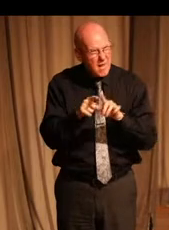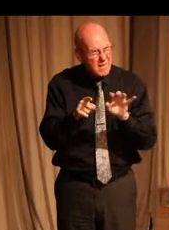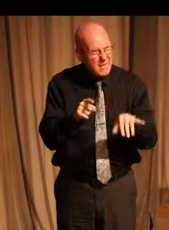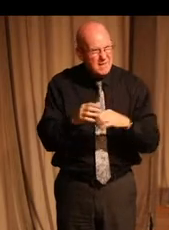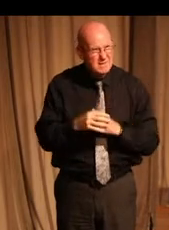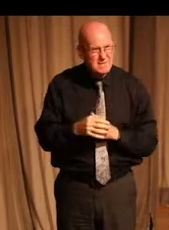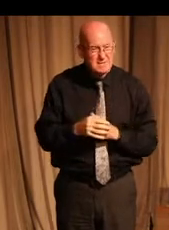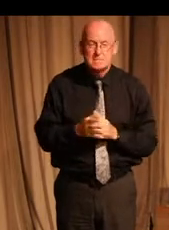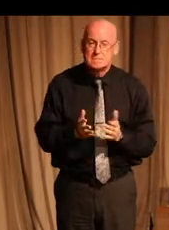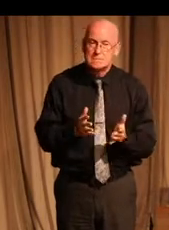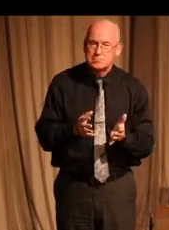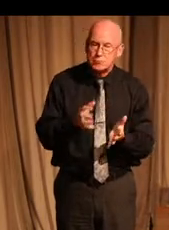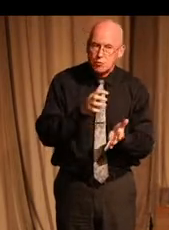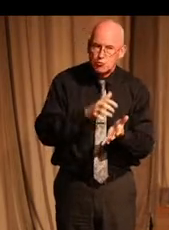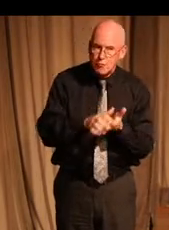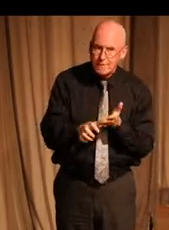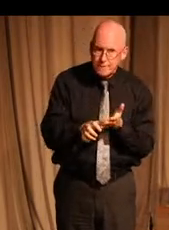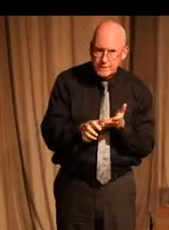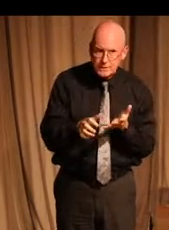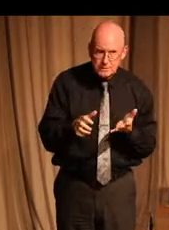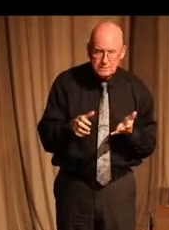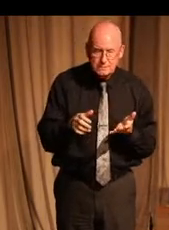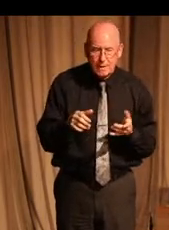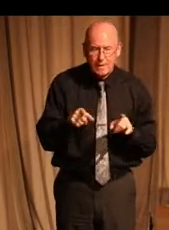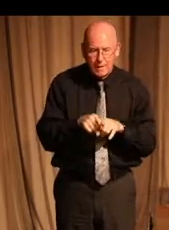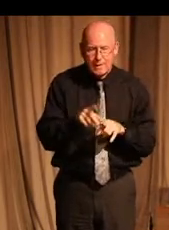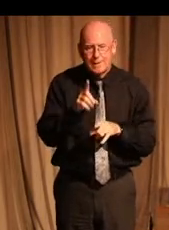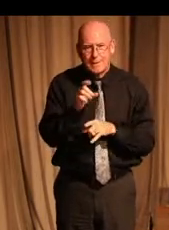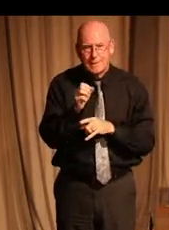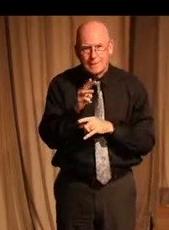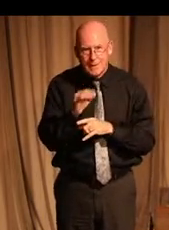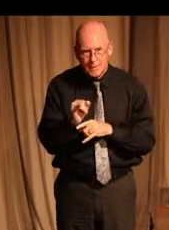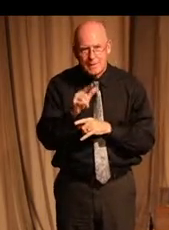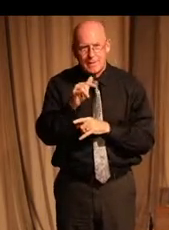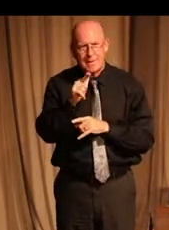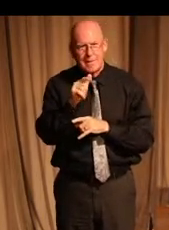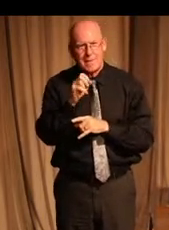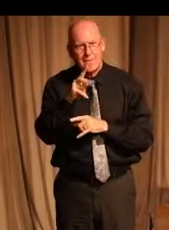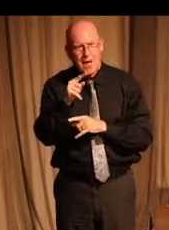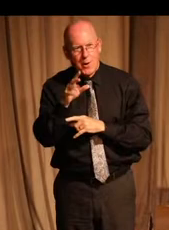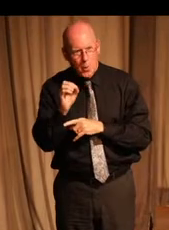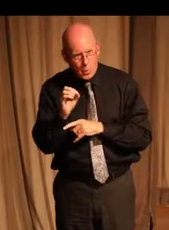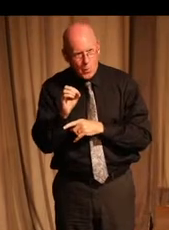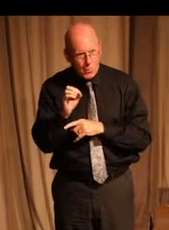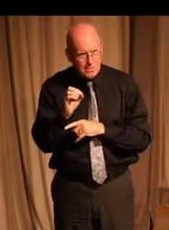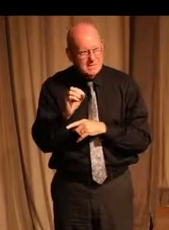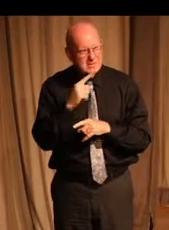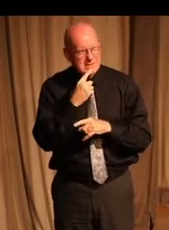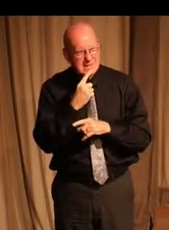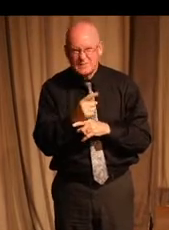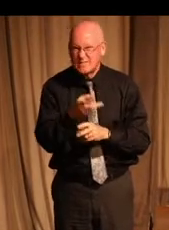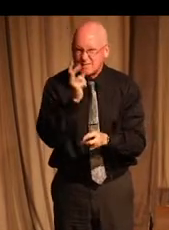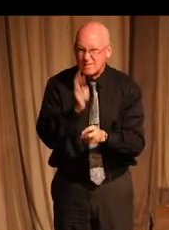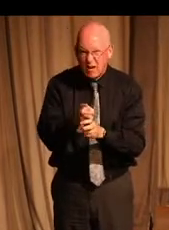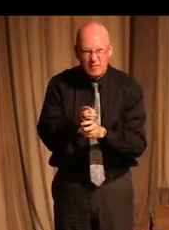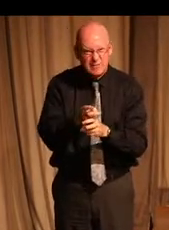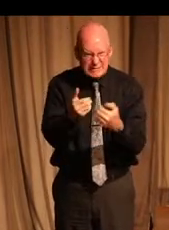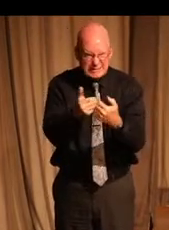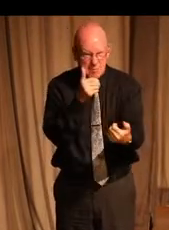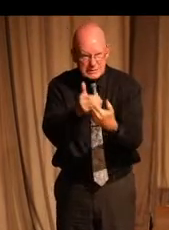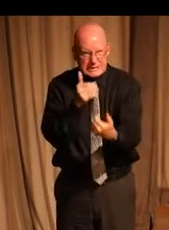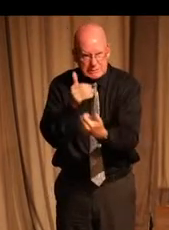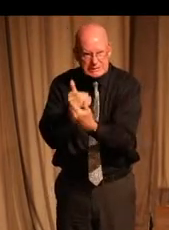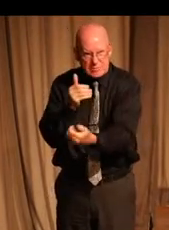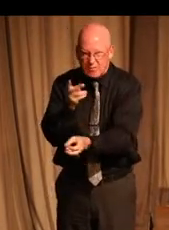rough, you know, pandemic Lovato. It's been difficult to not be with each other, you know?